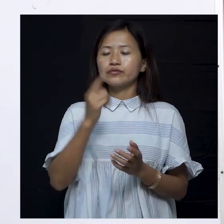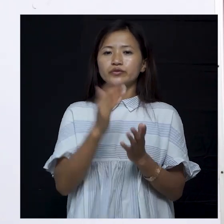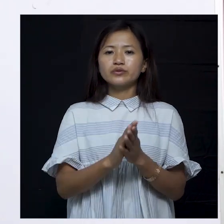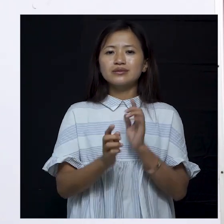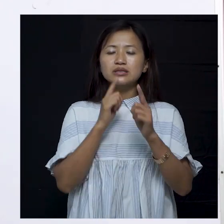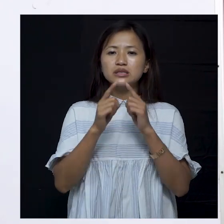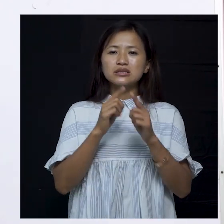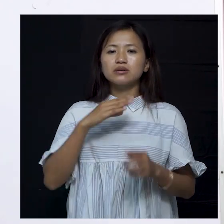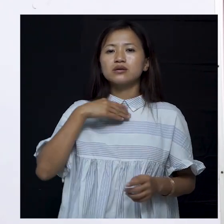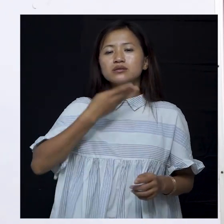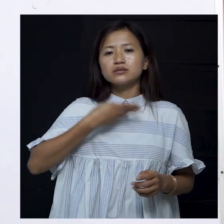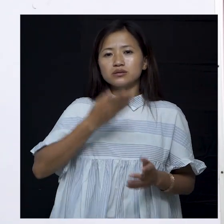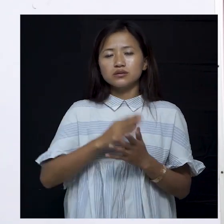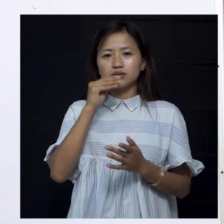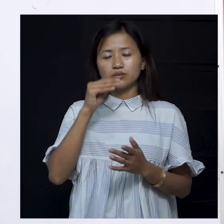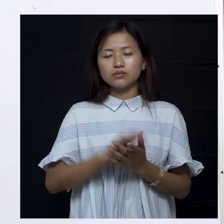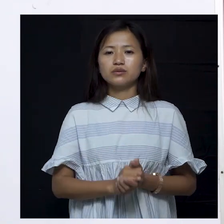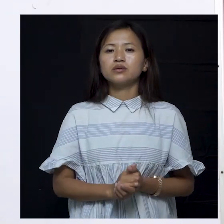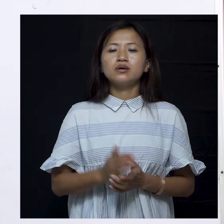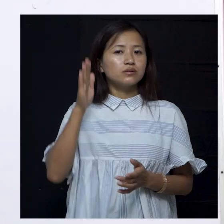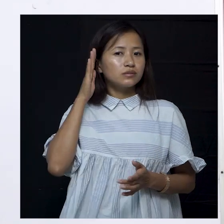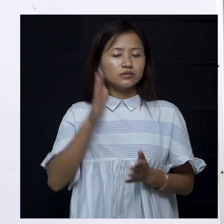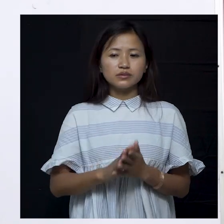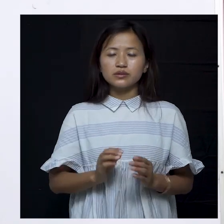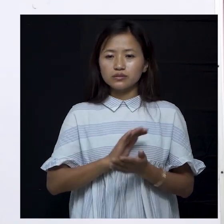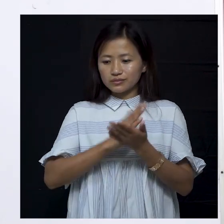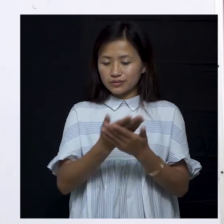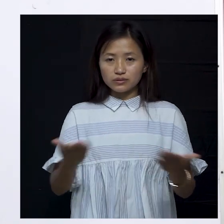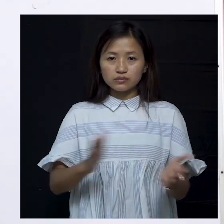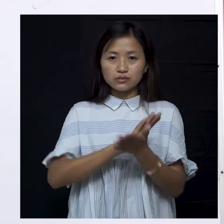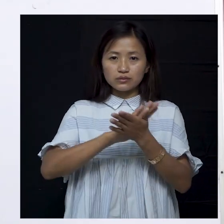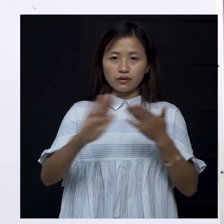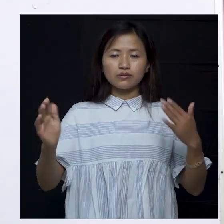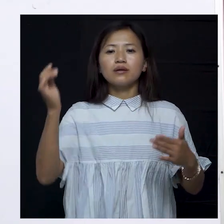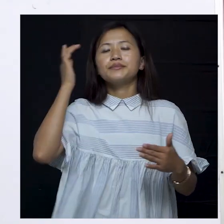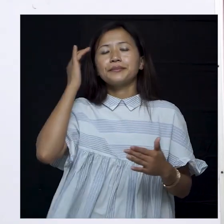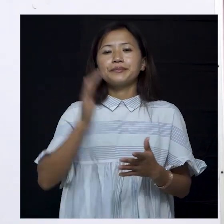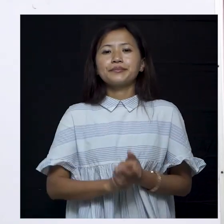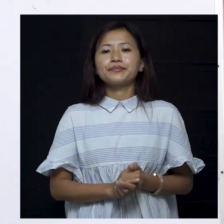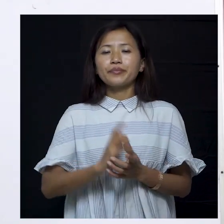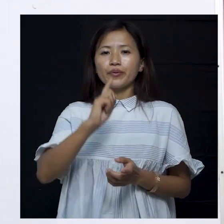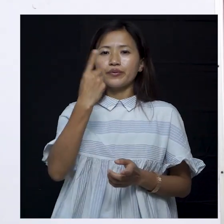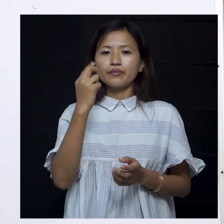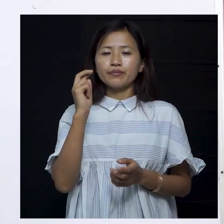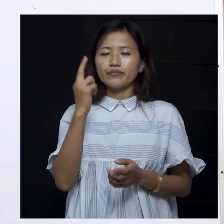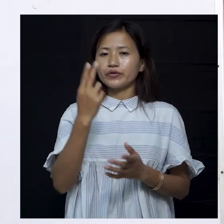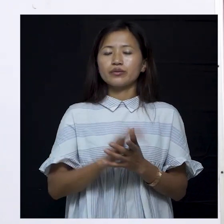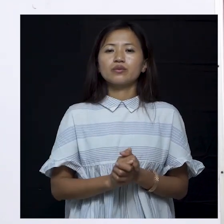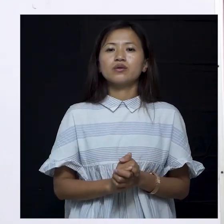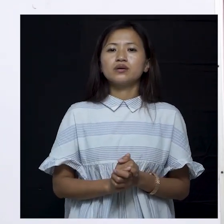find it a little confusing, but as you keep listening, things will get cleared off your head, okay? And the second one is